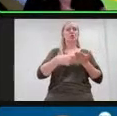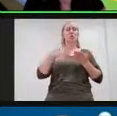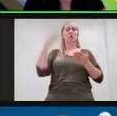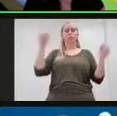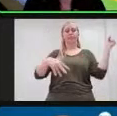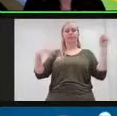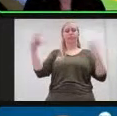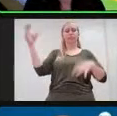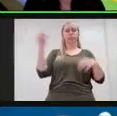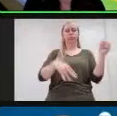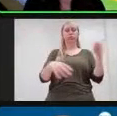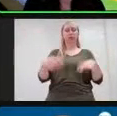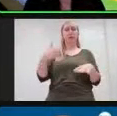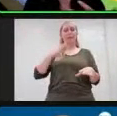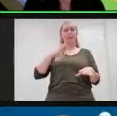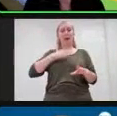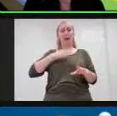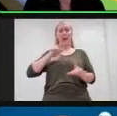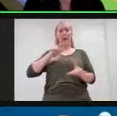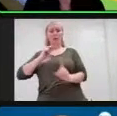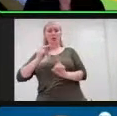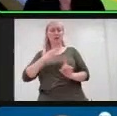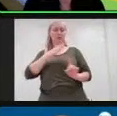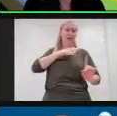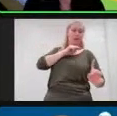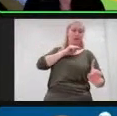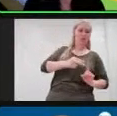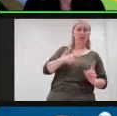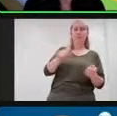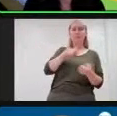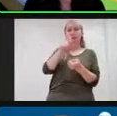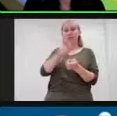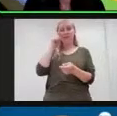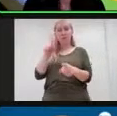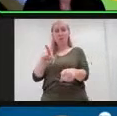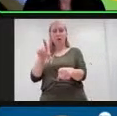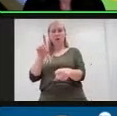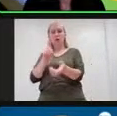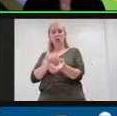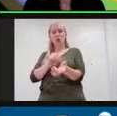this is how I view things. And especially like to Dr. Shandagiri's point of